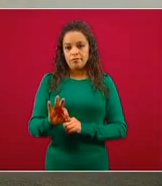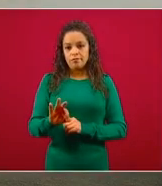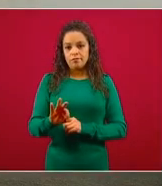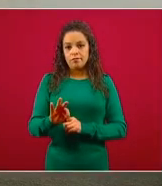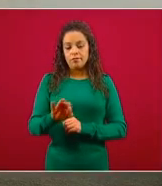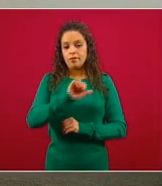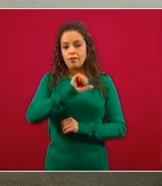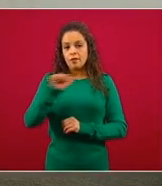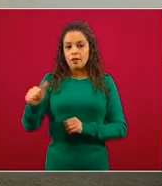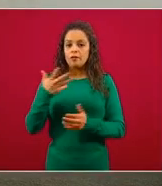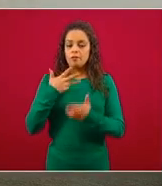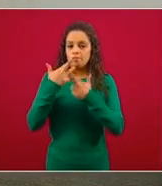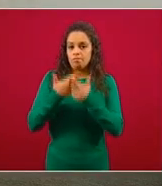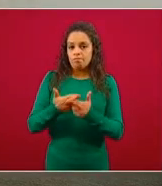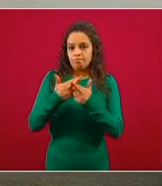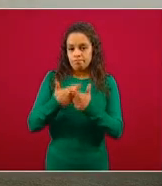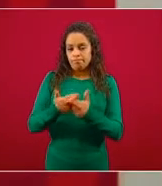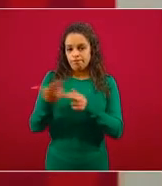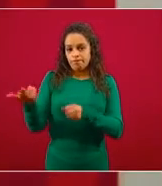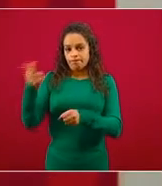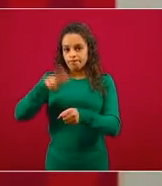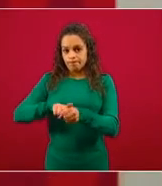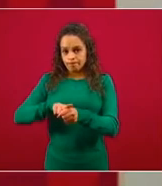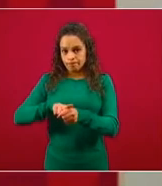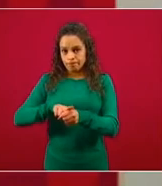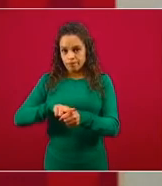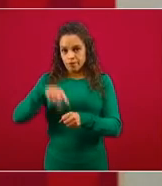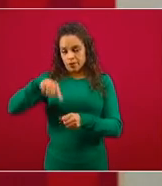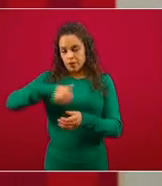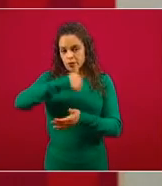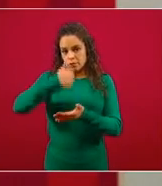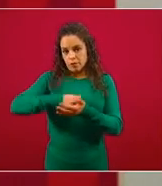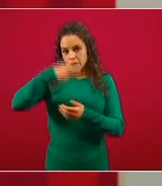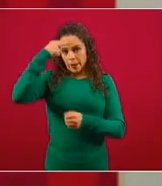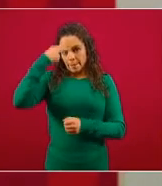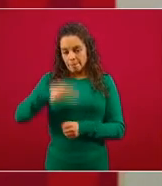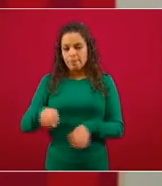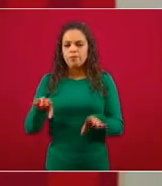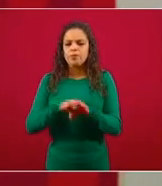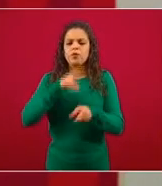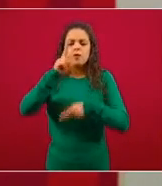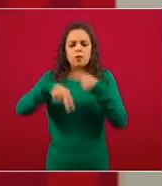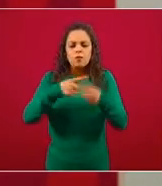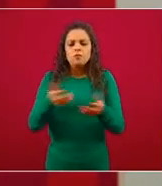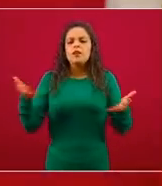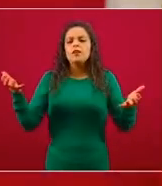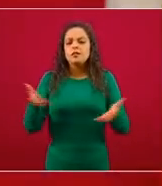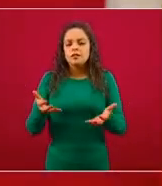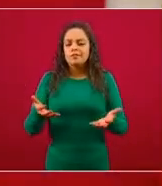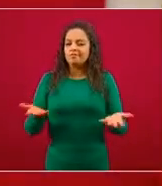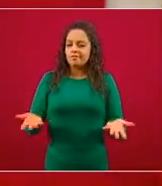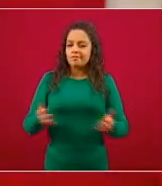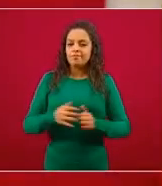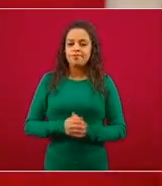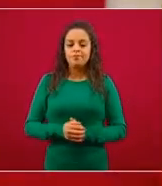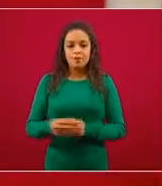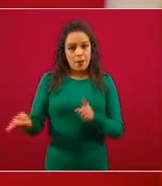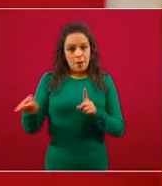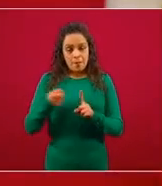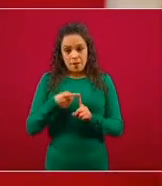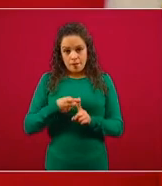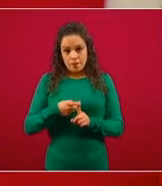occupancy in Mexico City. What do we do when addressing this situation? The first thing that